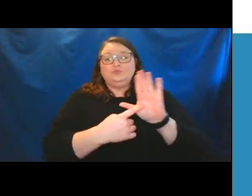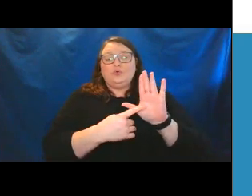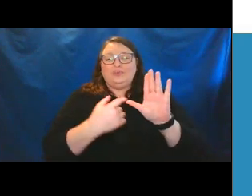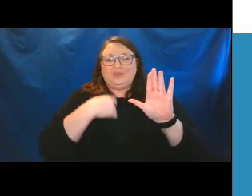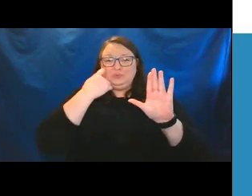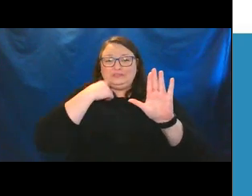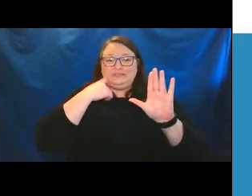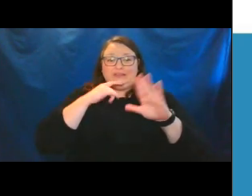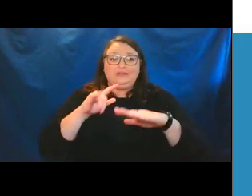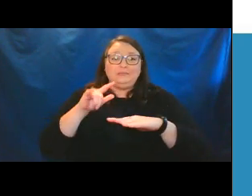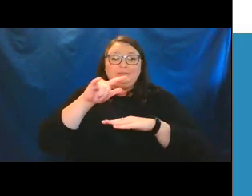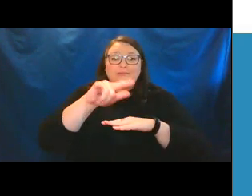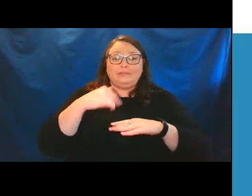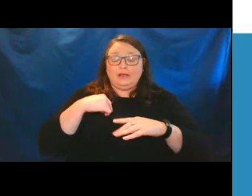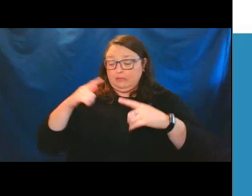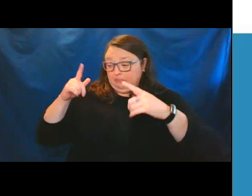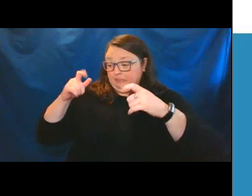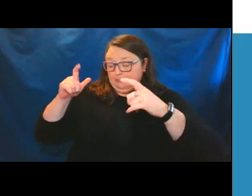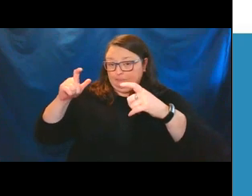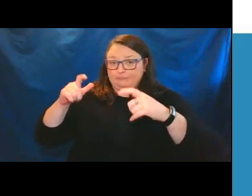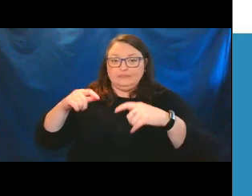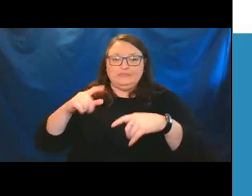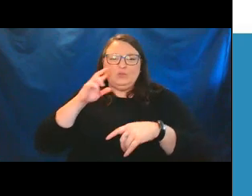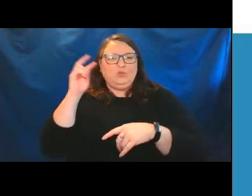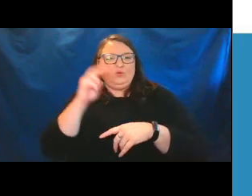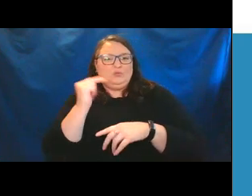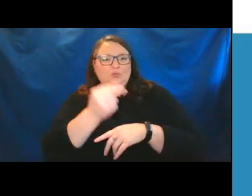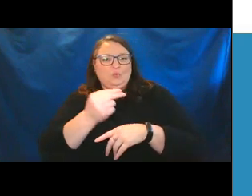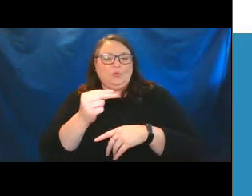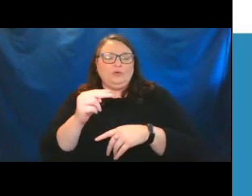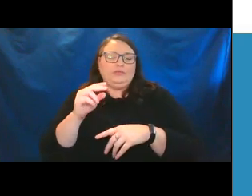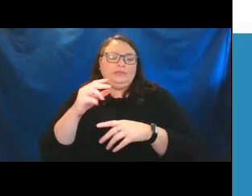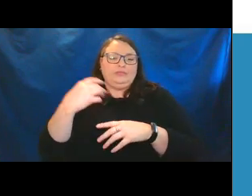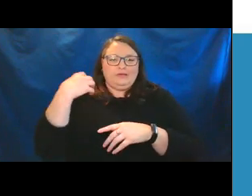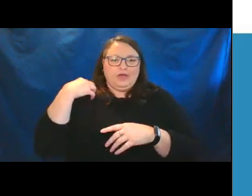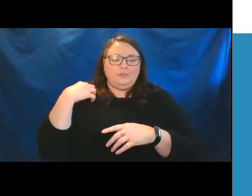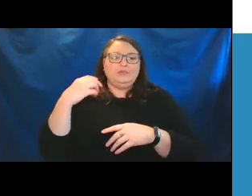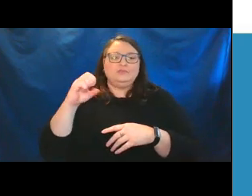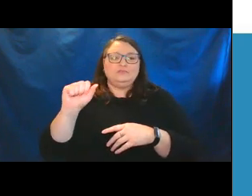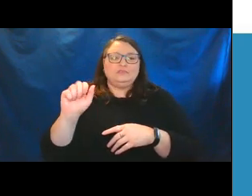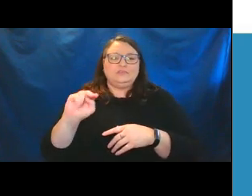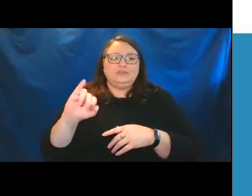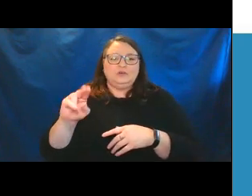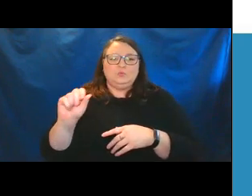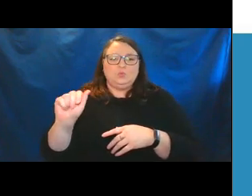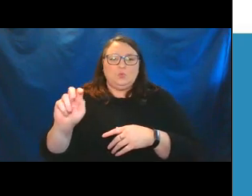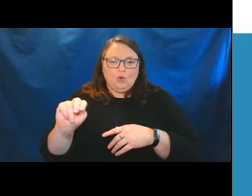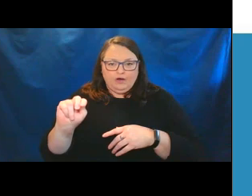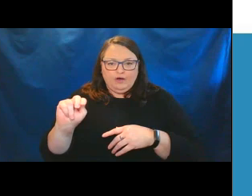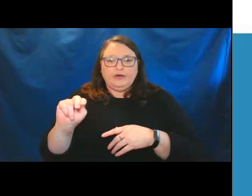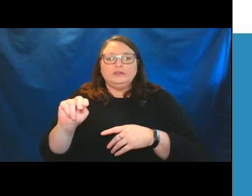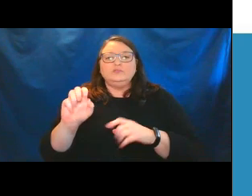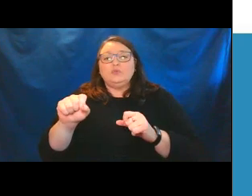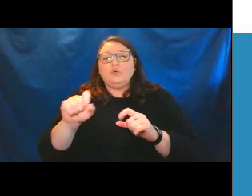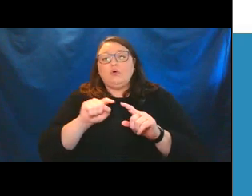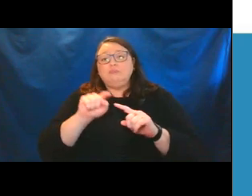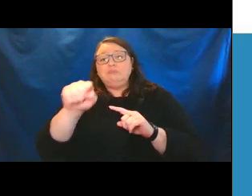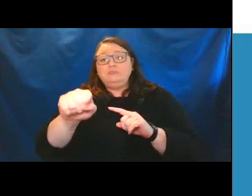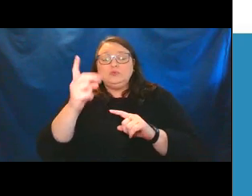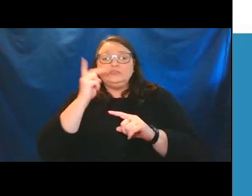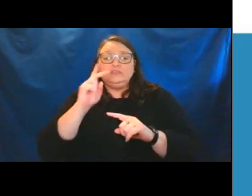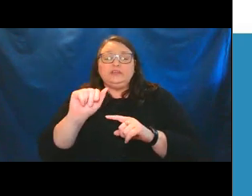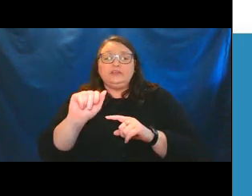an airplane looking north over the capital of San Juan. In the distance, you can see the Atlantic Ocean, and